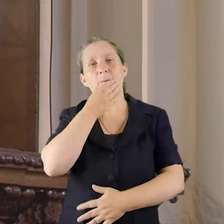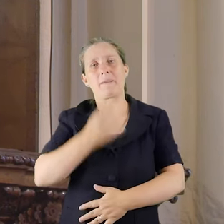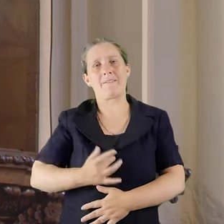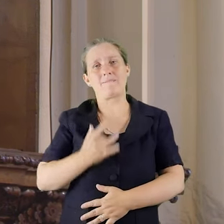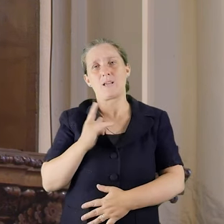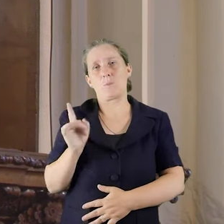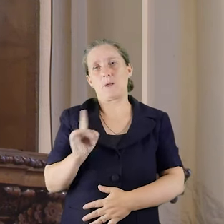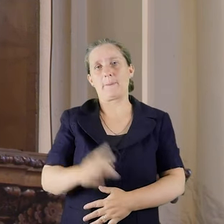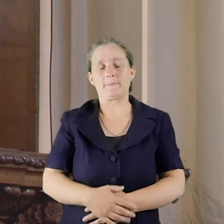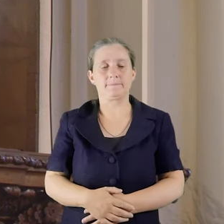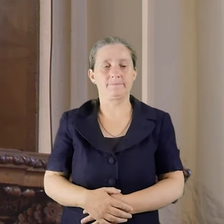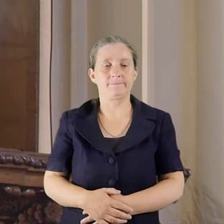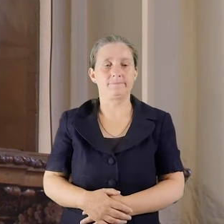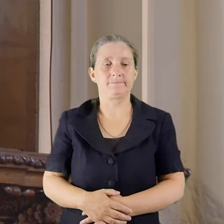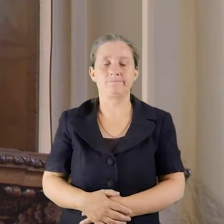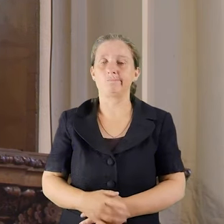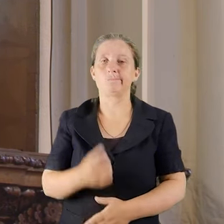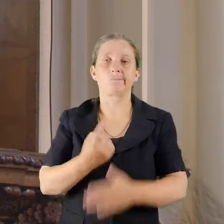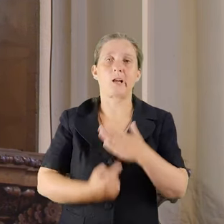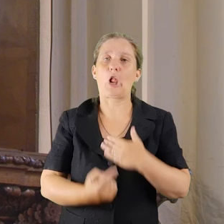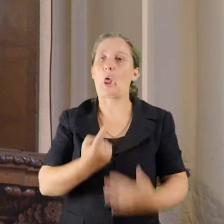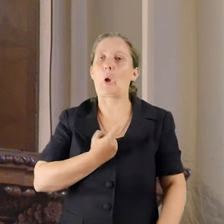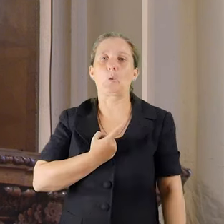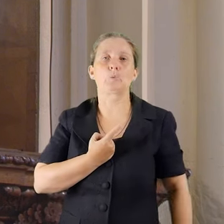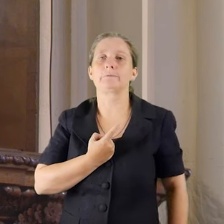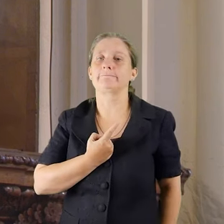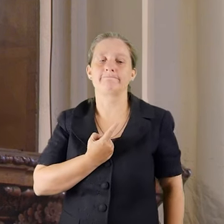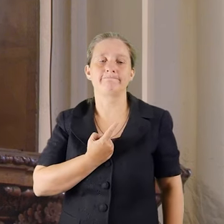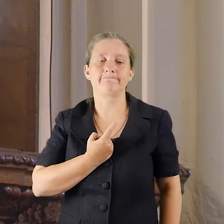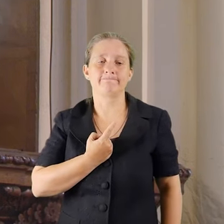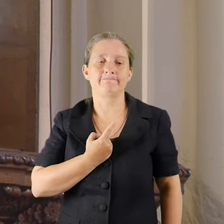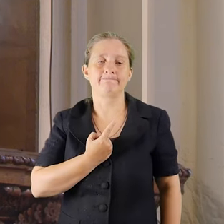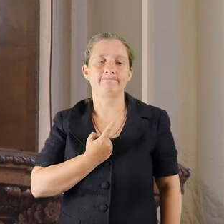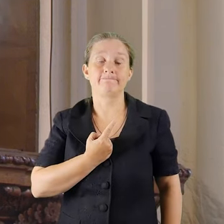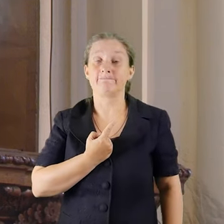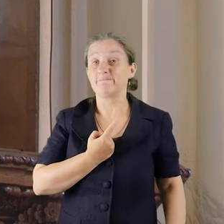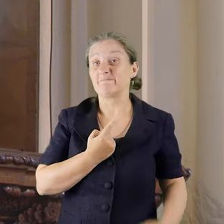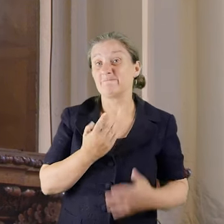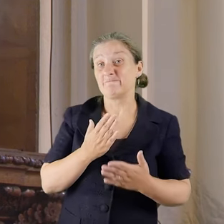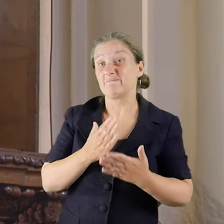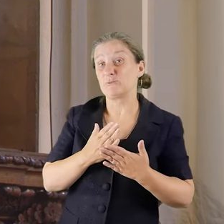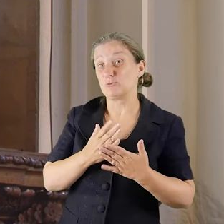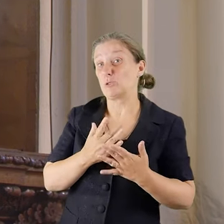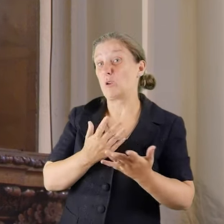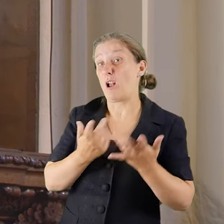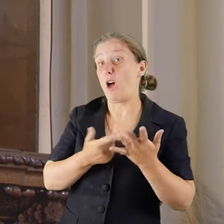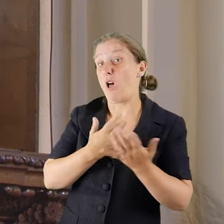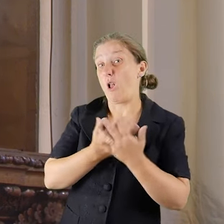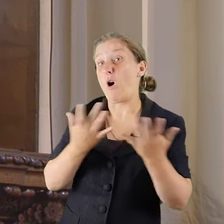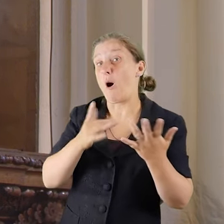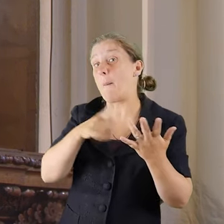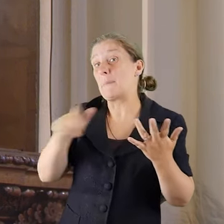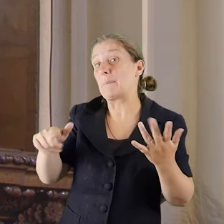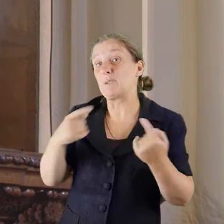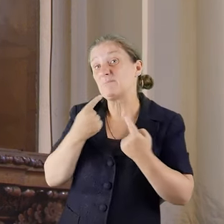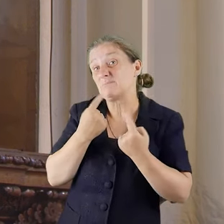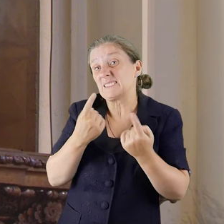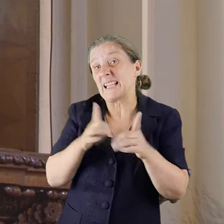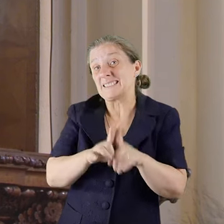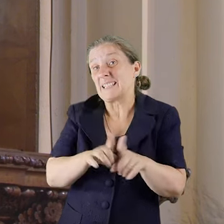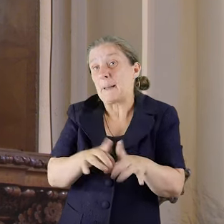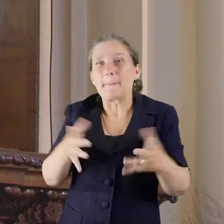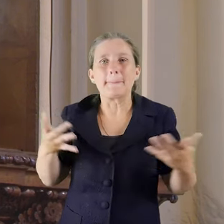felt was that he was not alone. This was true for far more people than would ever let